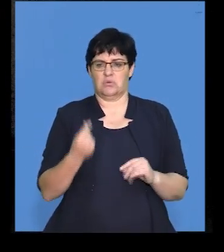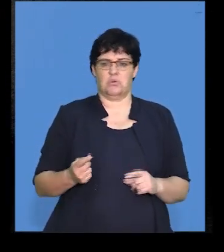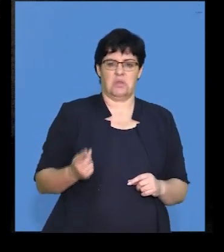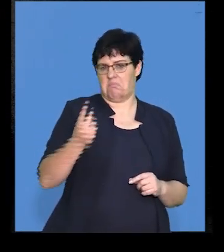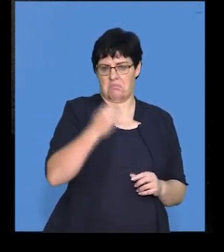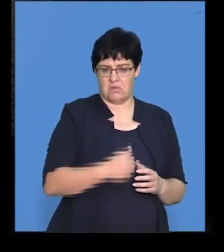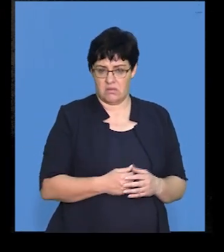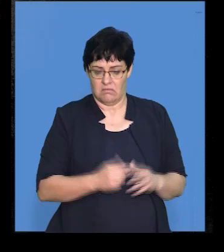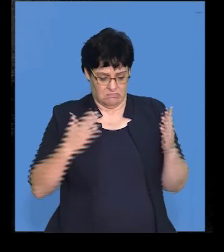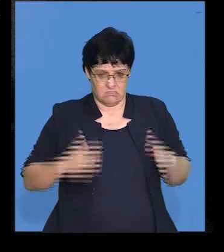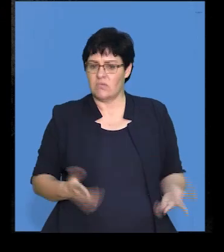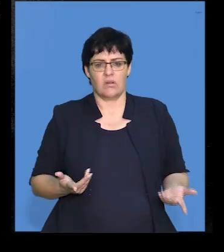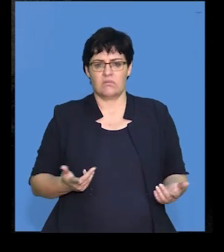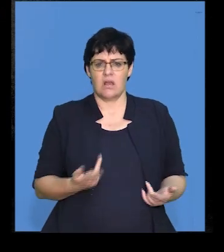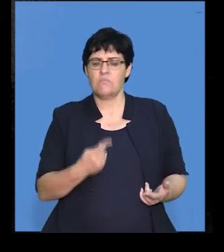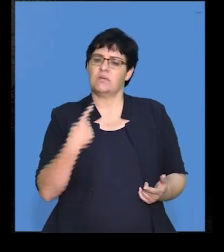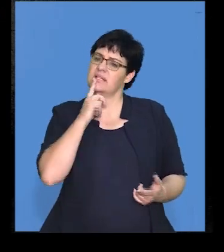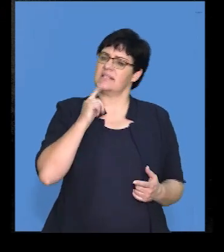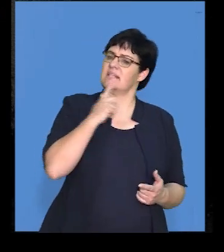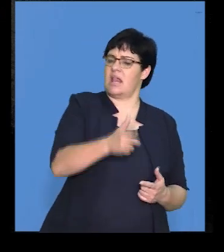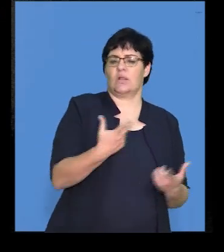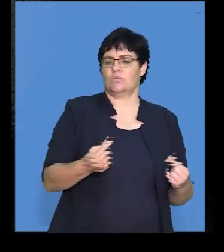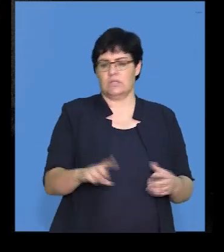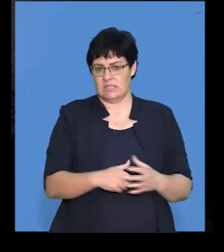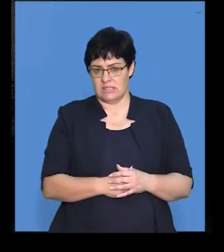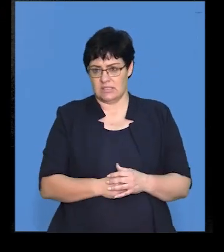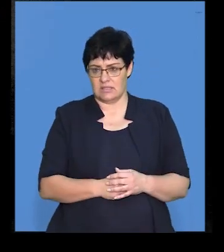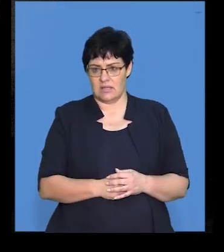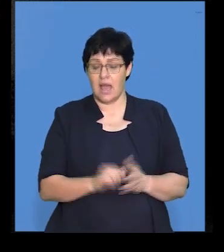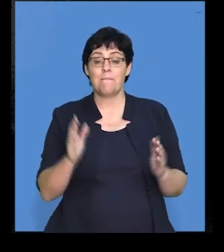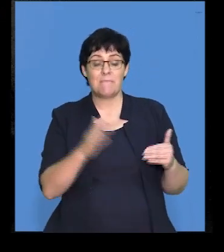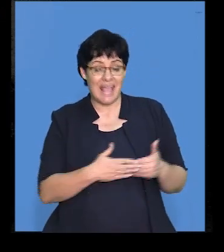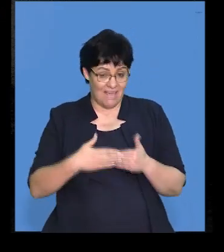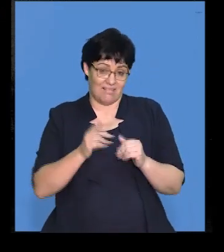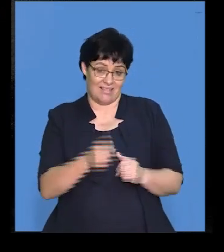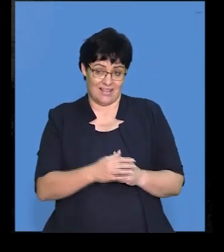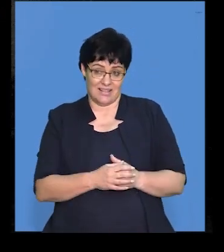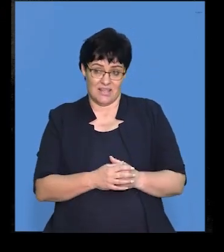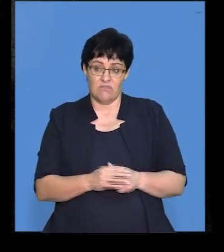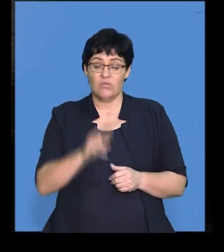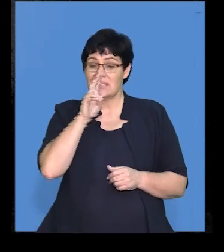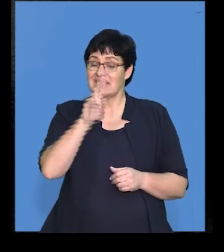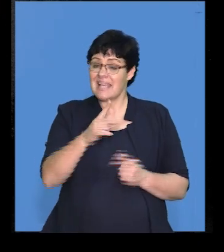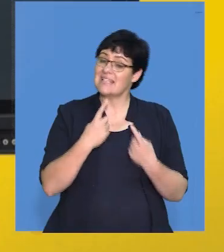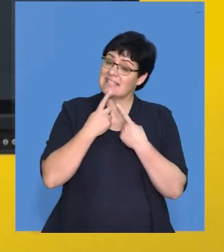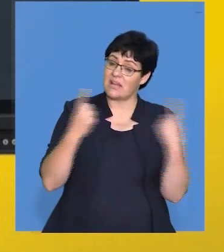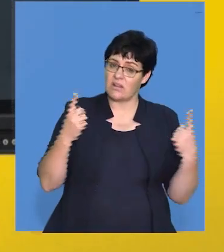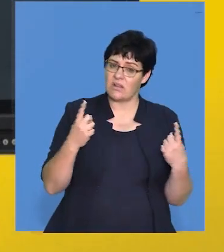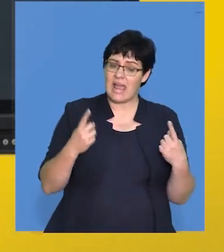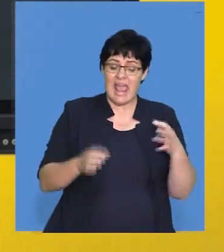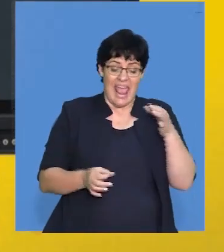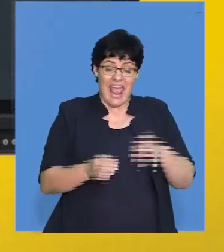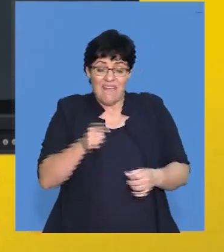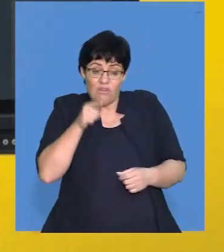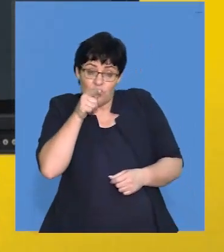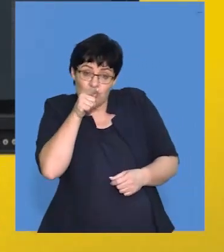to do with him? What would you tell him to do? Please be careful, babies. When you see the statement, if